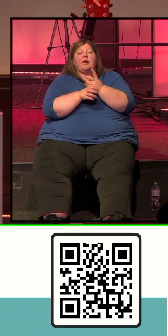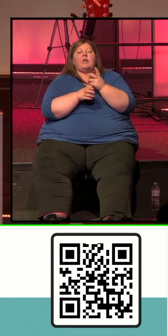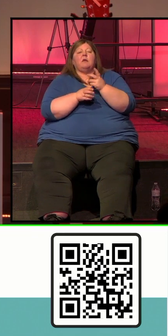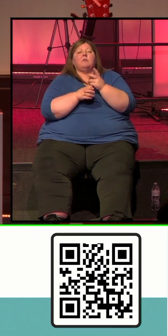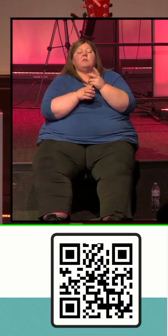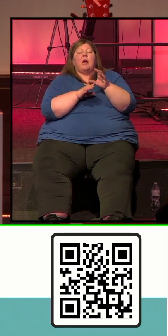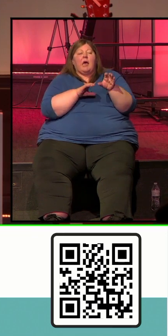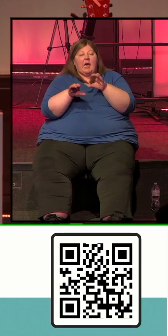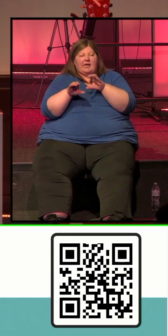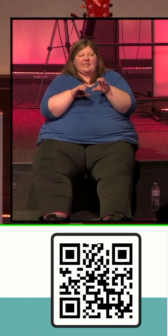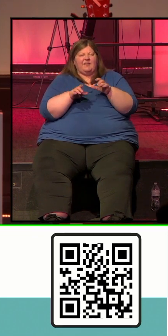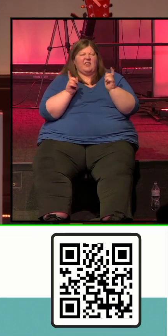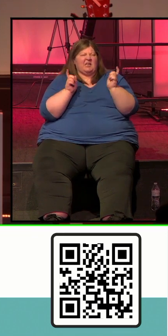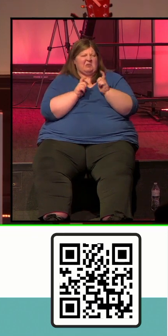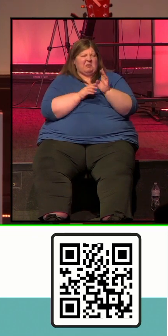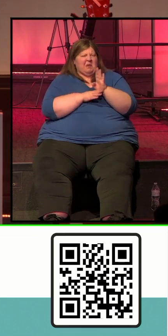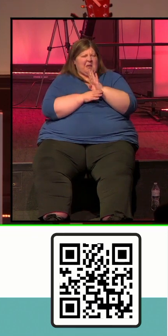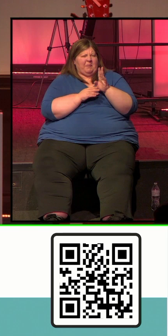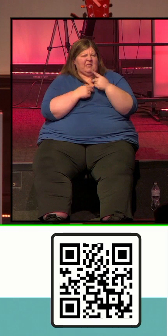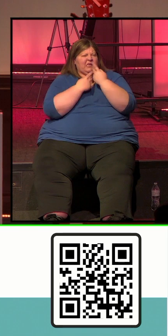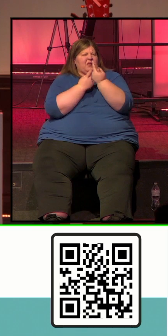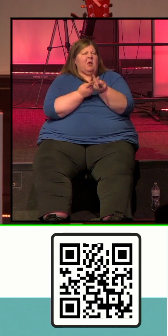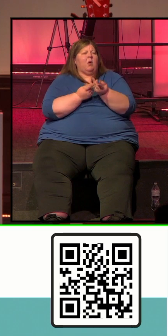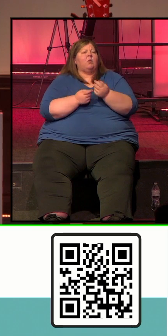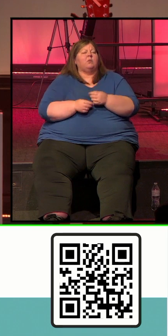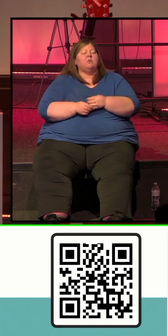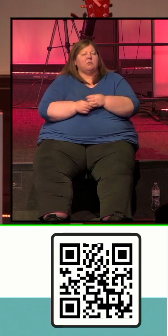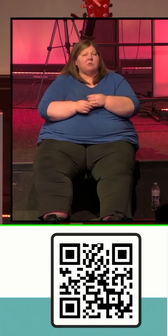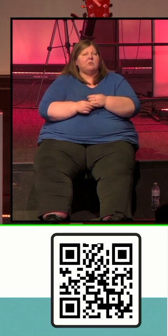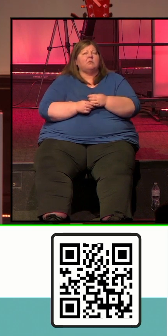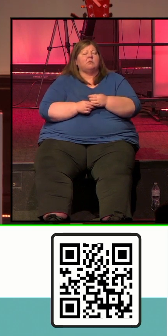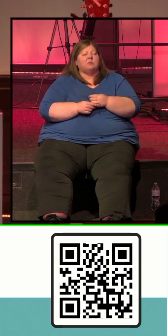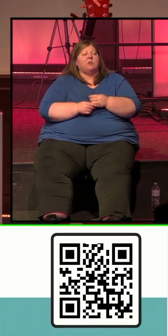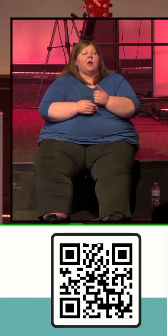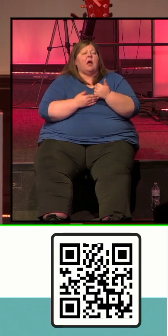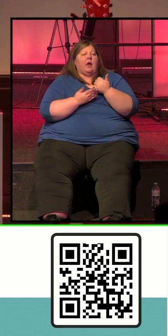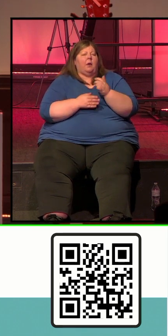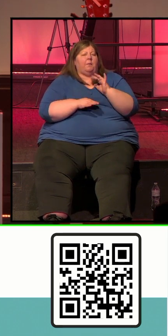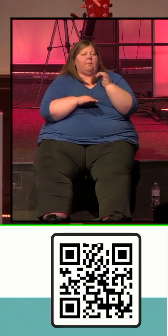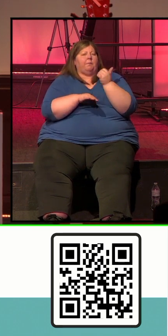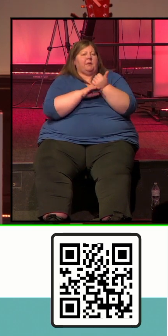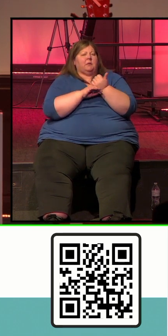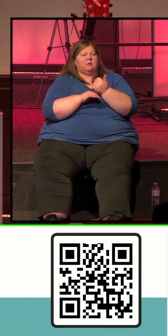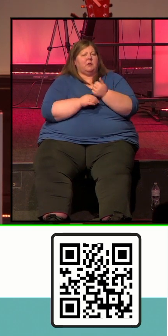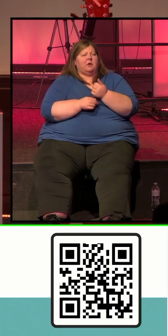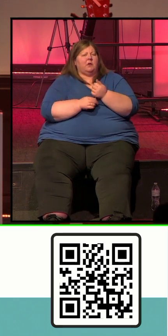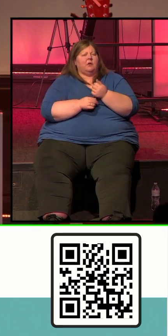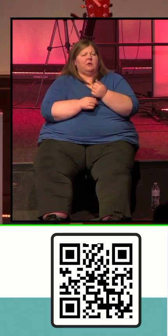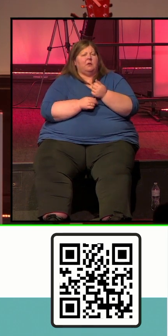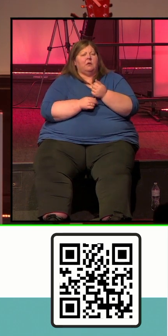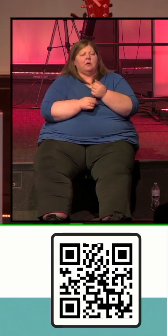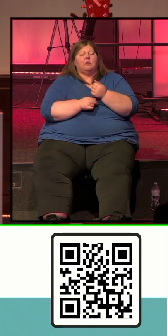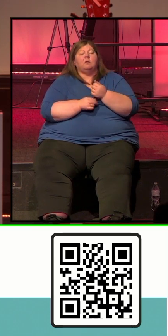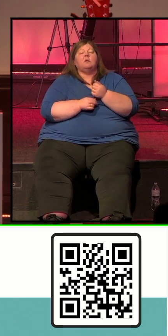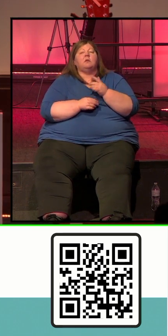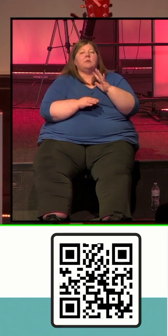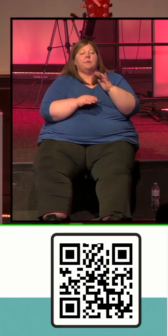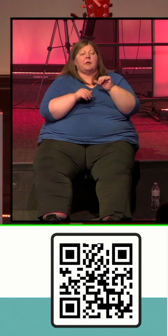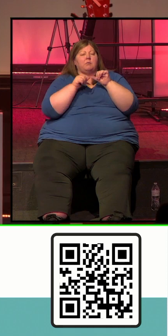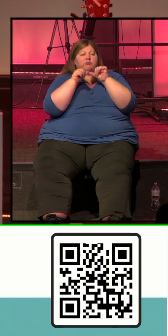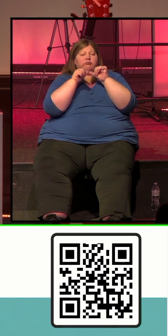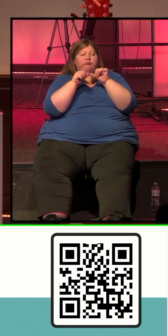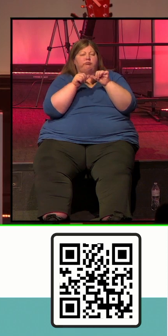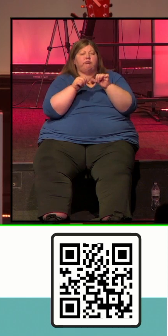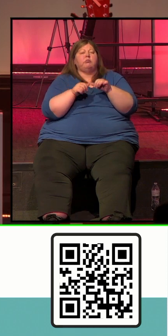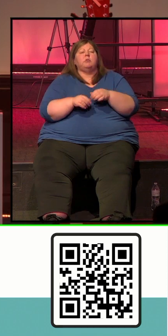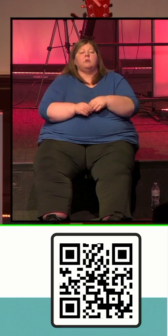loans that have helped the families who are part of the care point there actually be able to start small businesses and become sustainable as a family. The